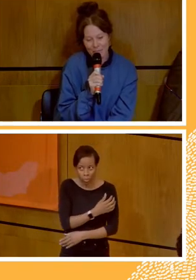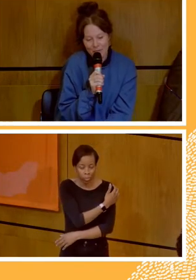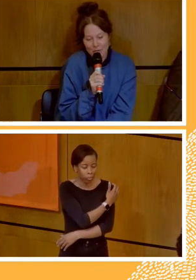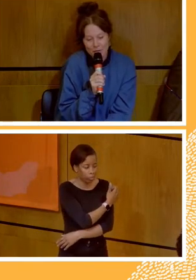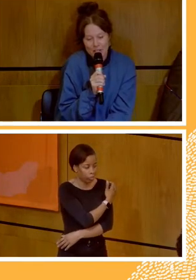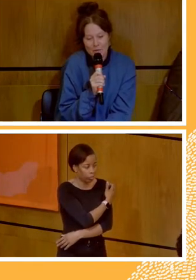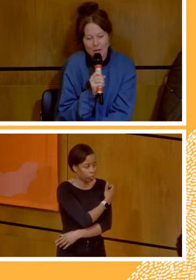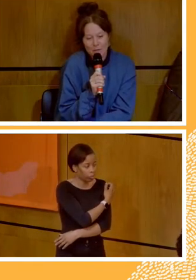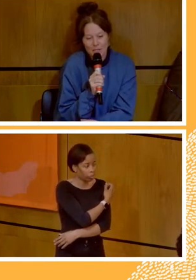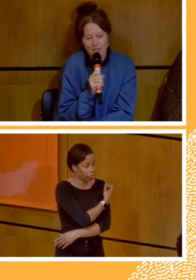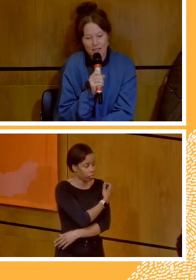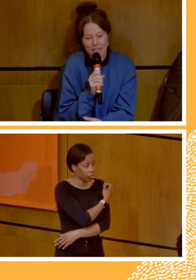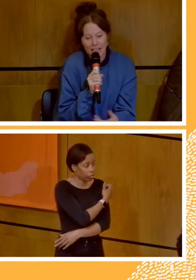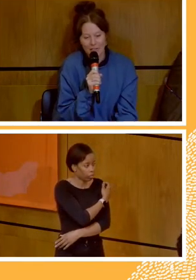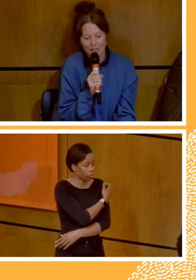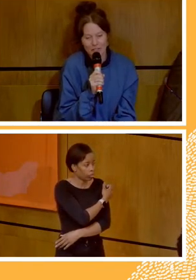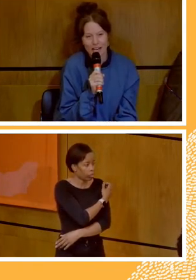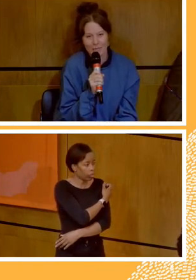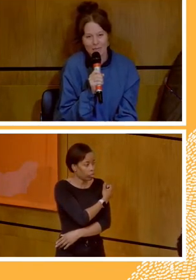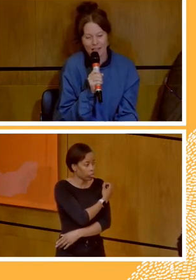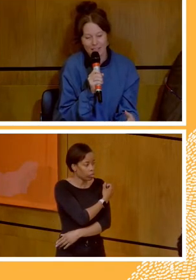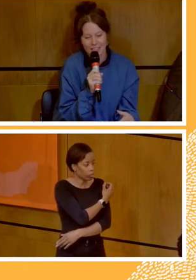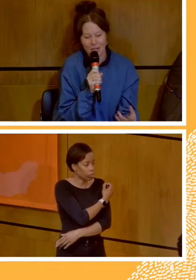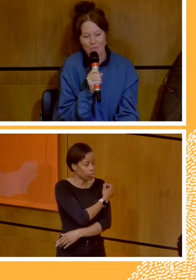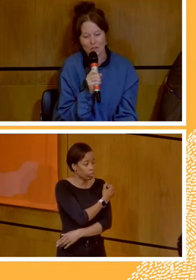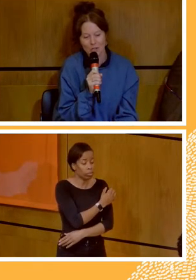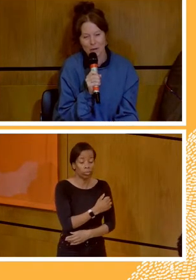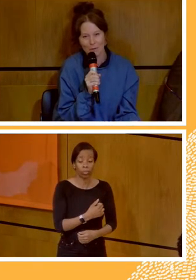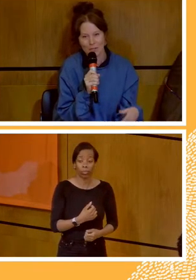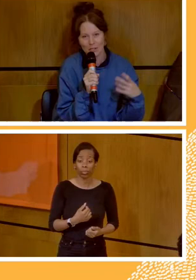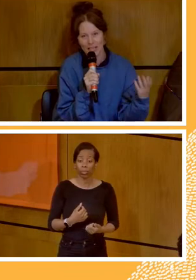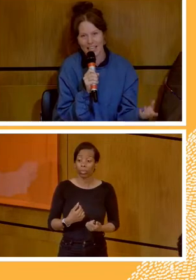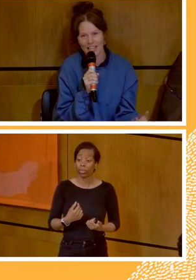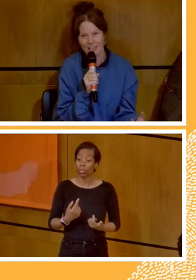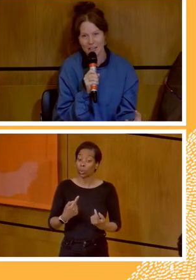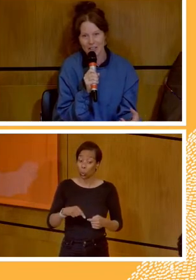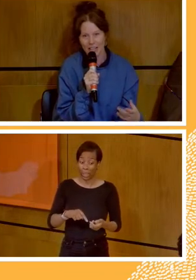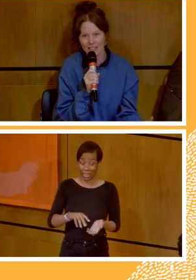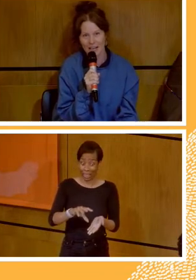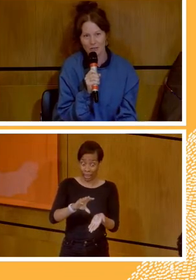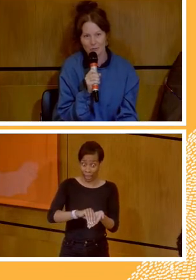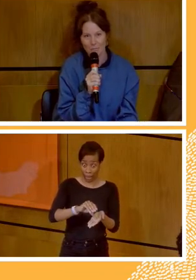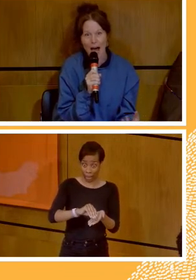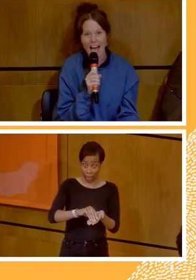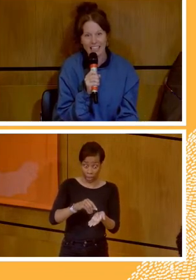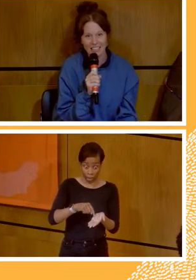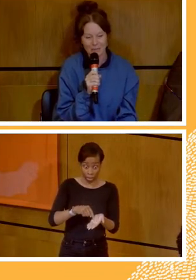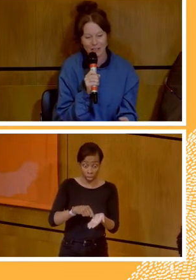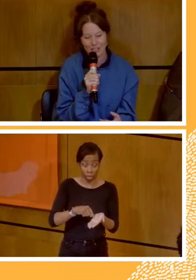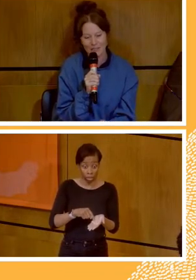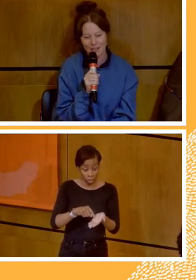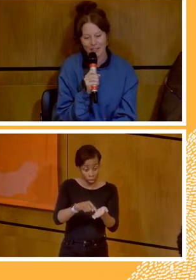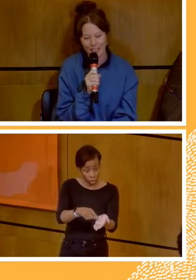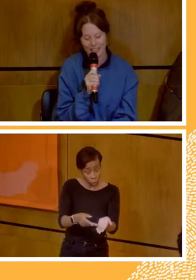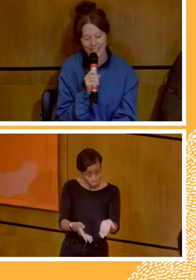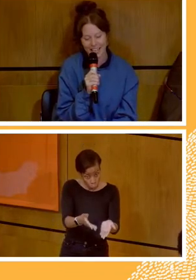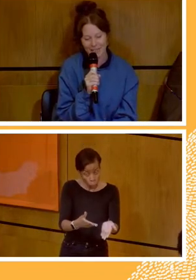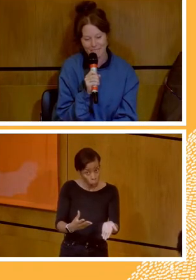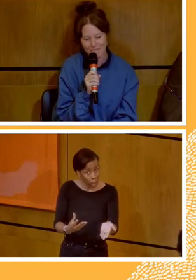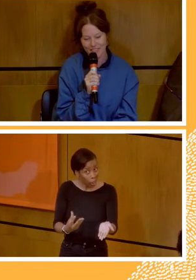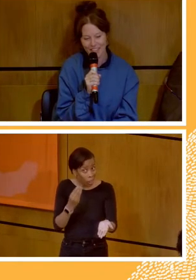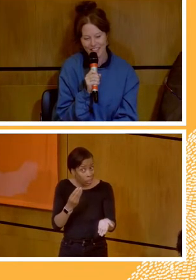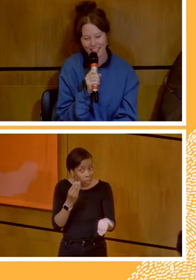it's a really beautiful thing to be able to gift that to someone, to be able to hear that sound back, and especially when